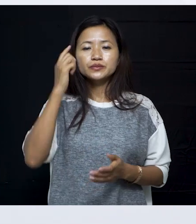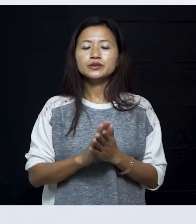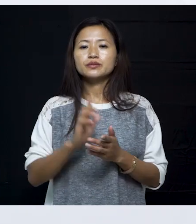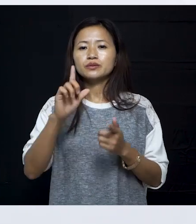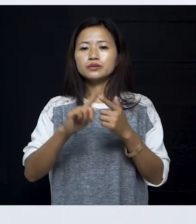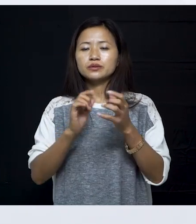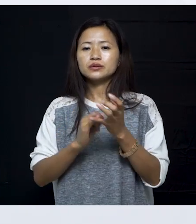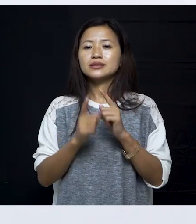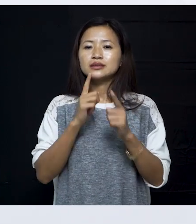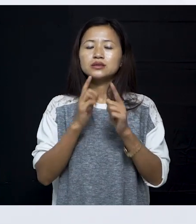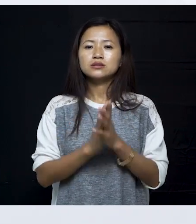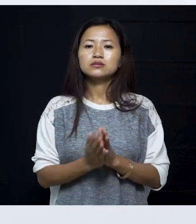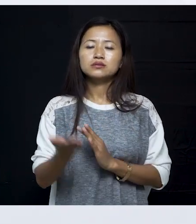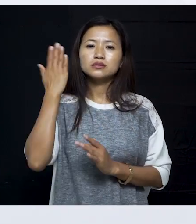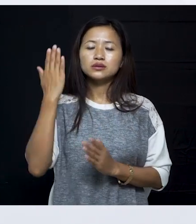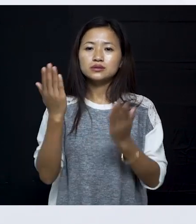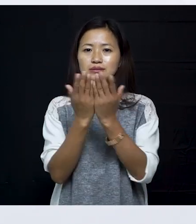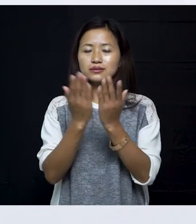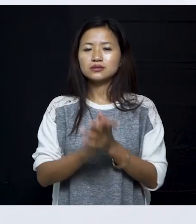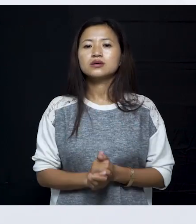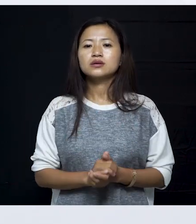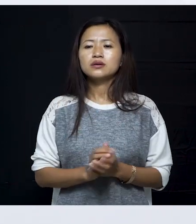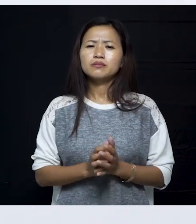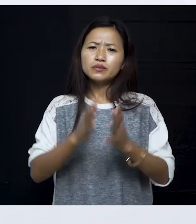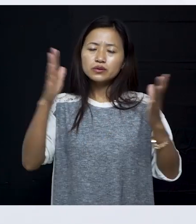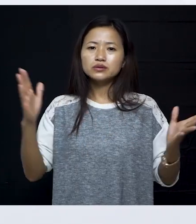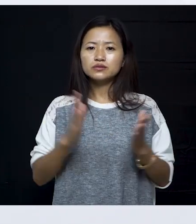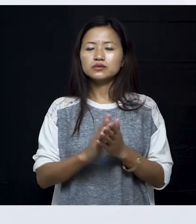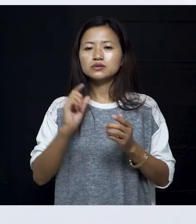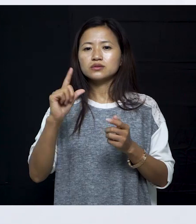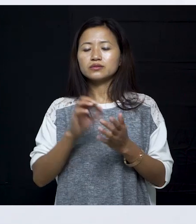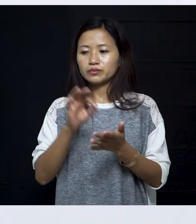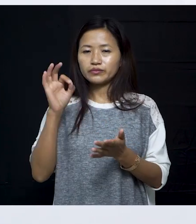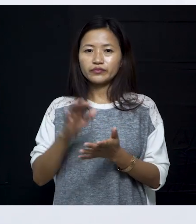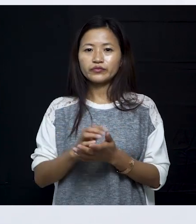lessons that we have already discussed and draft it. You would find plenty of clues there.